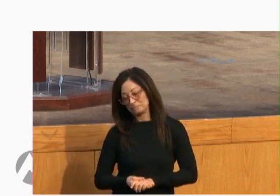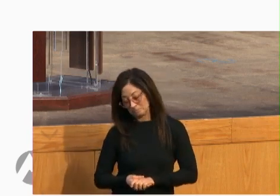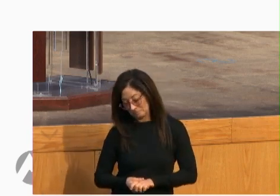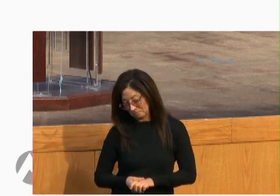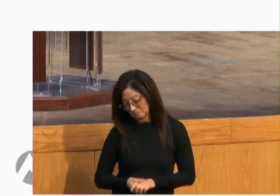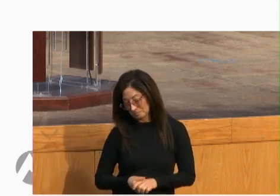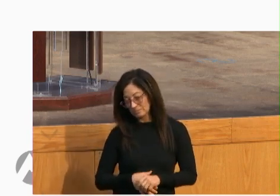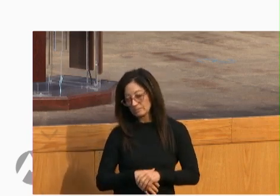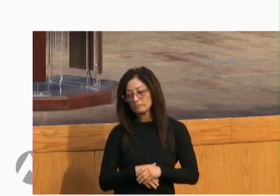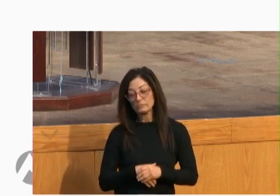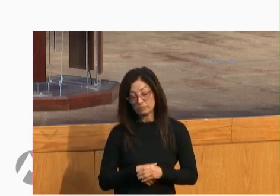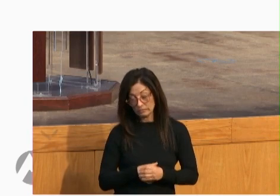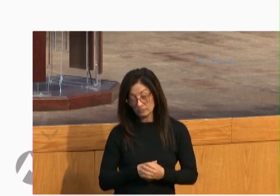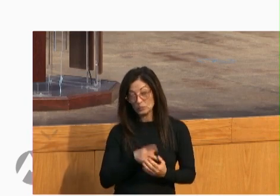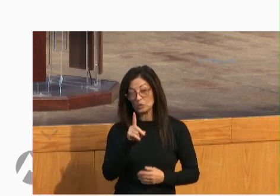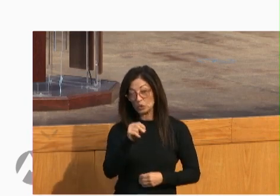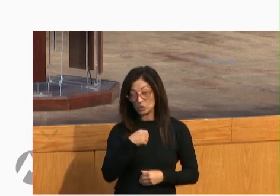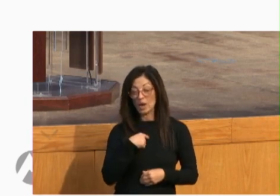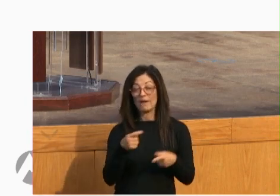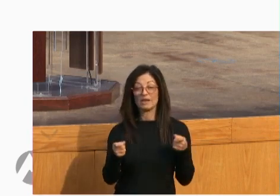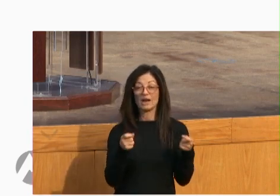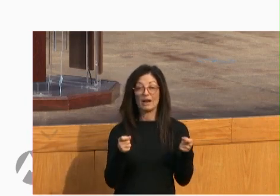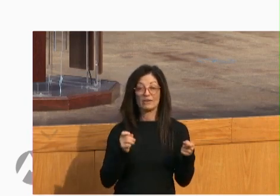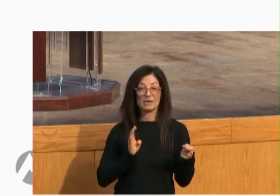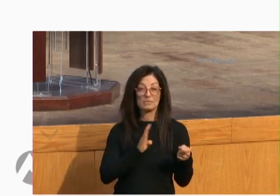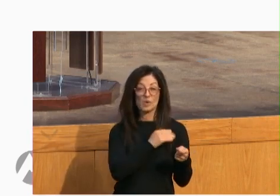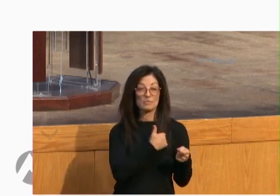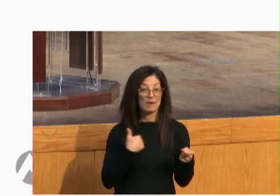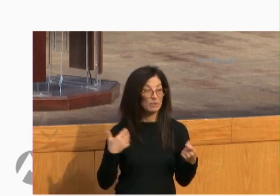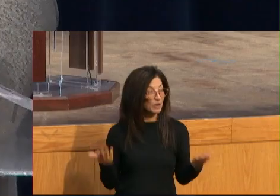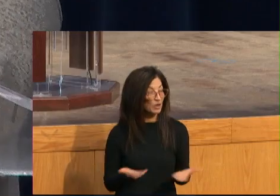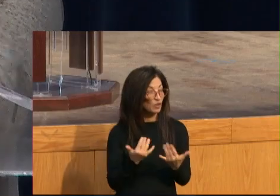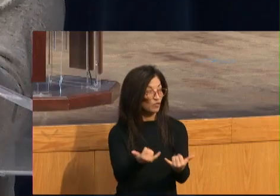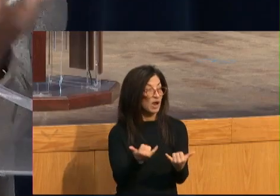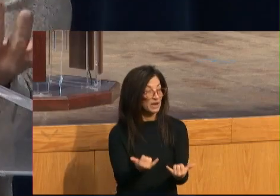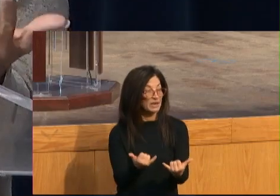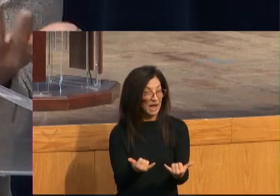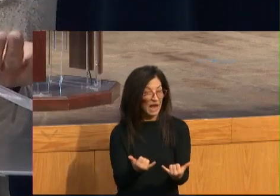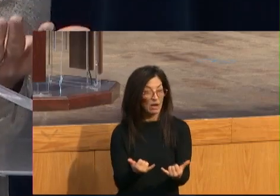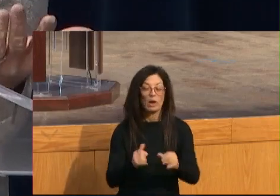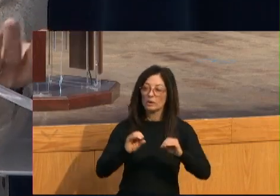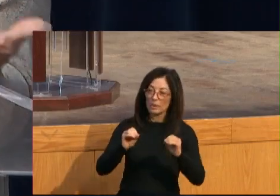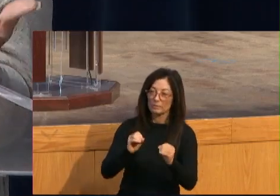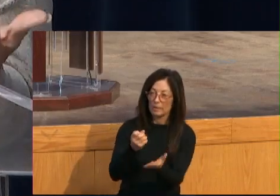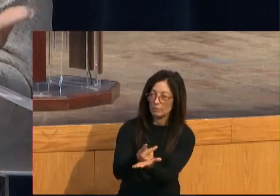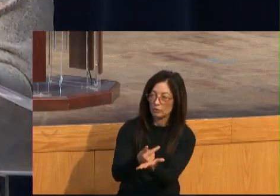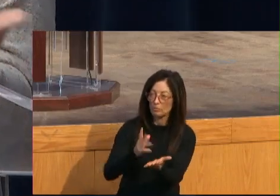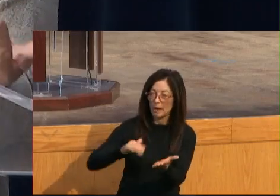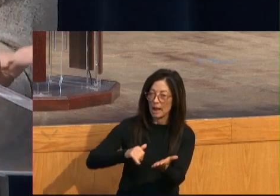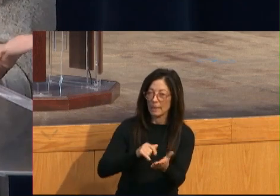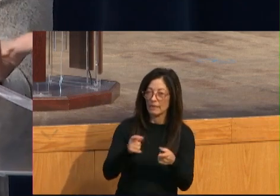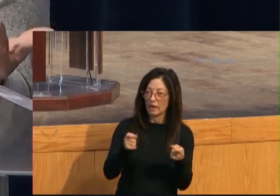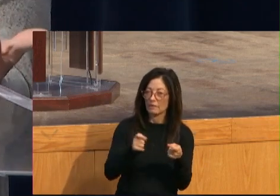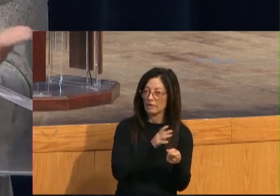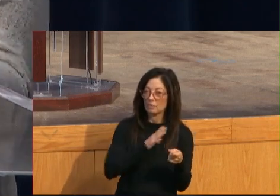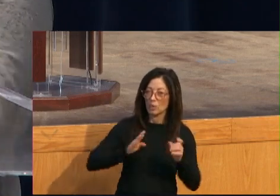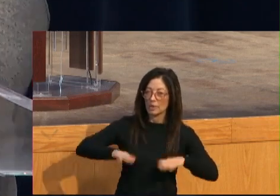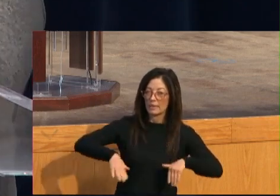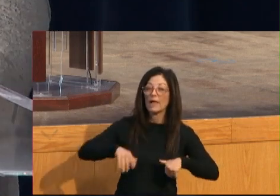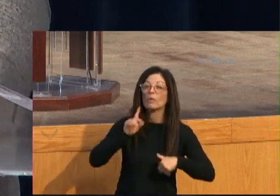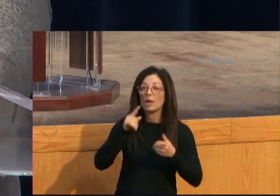So we do have a governing board member here right now. Nothing's been approved by the governing board yet. That will happen this